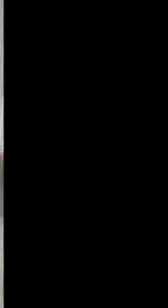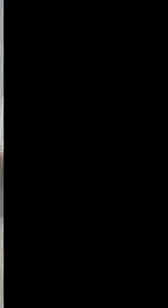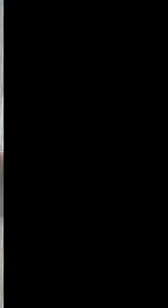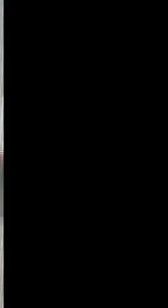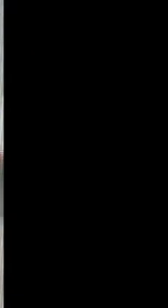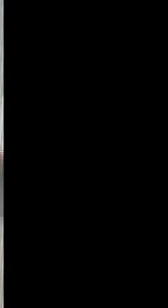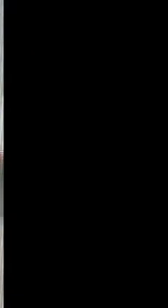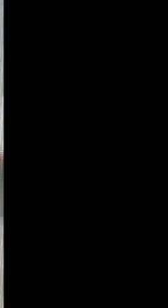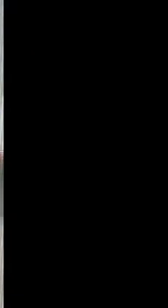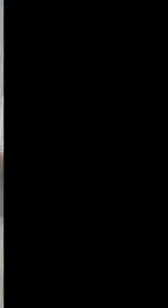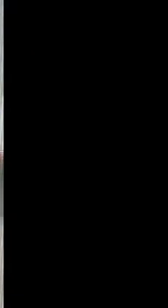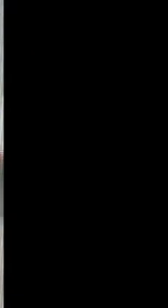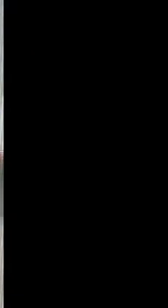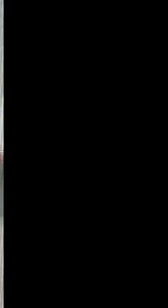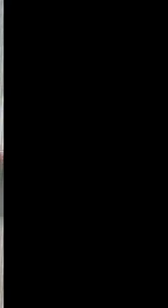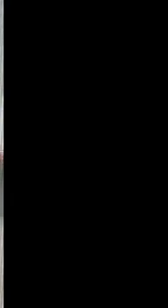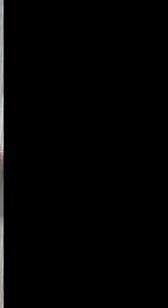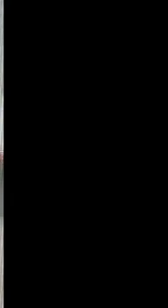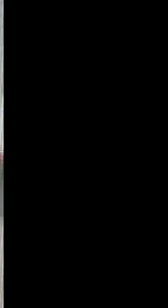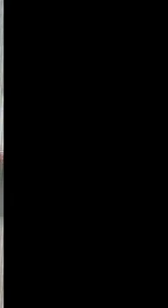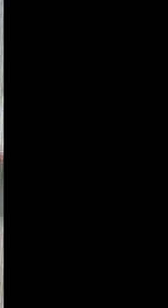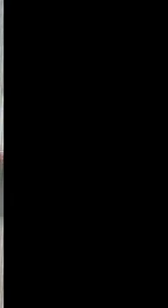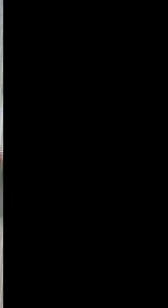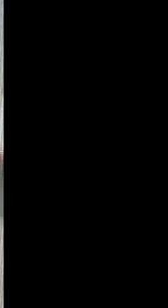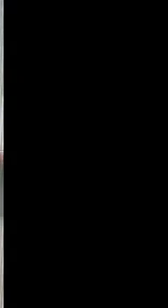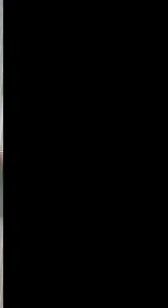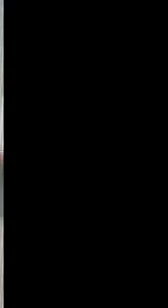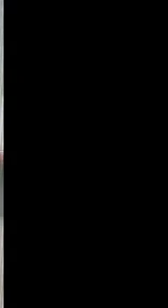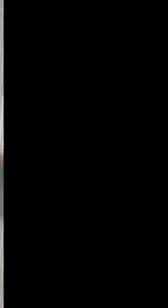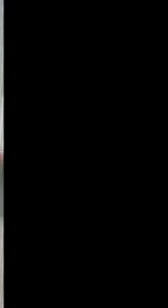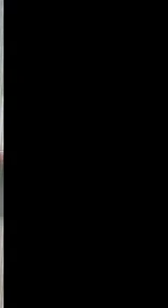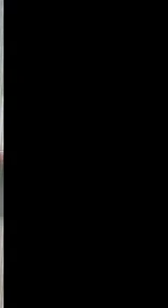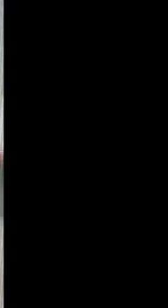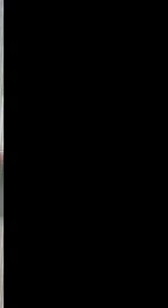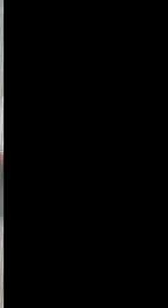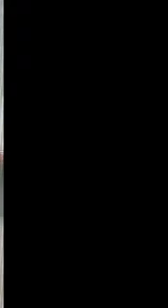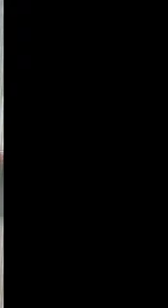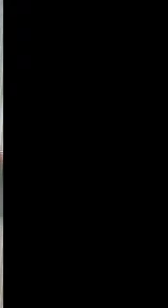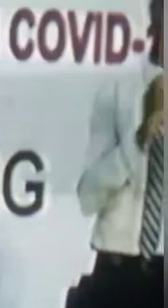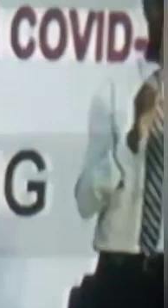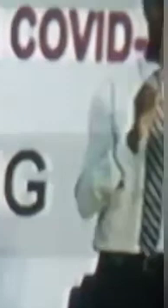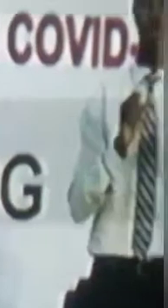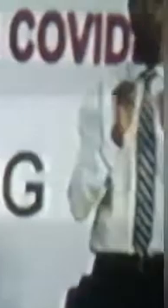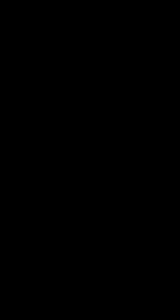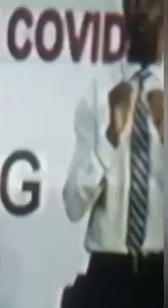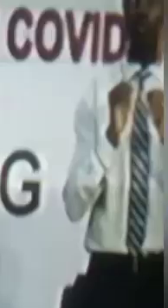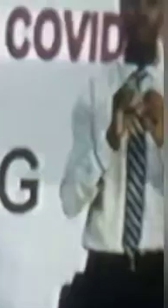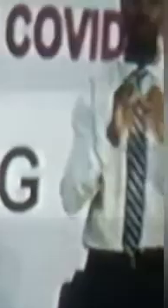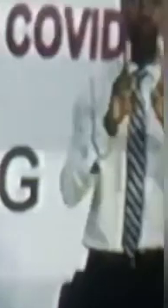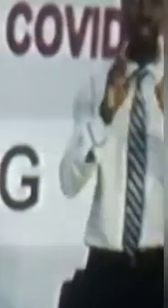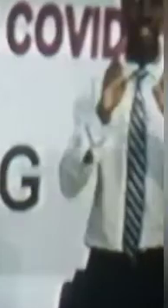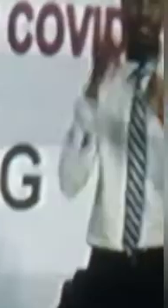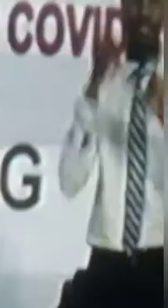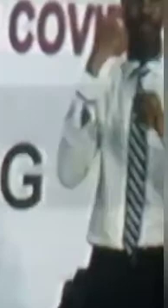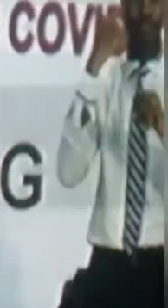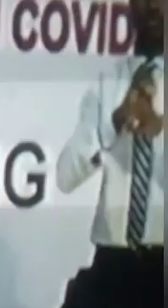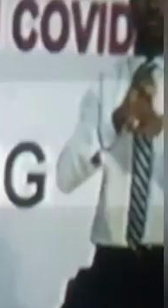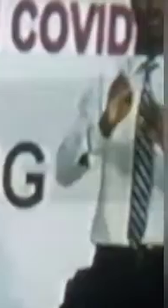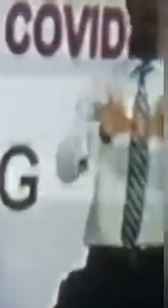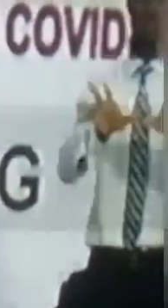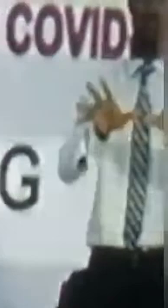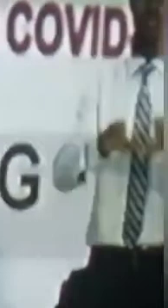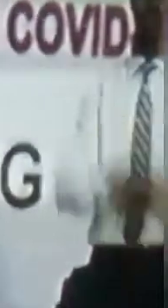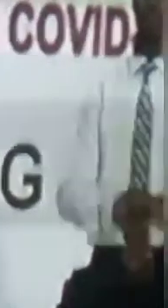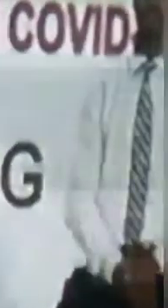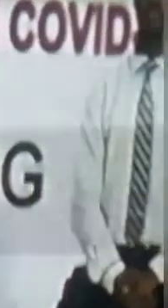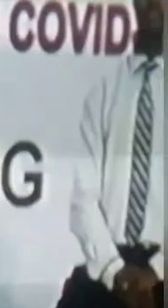2020. We have recorded to detect cases of COVID-19 and treat